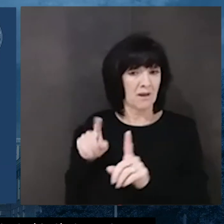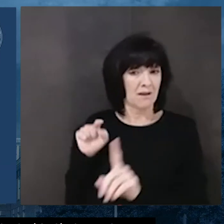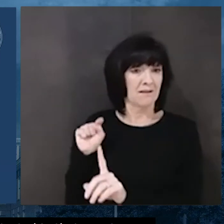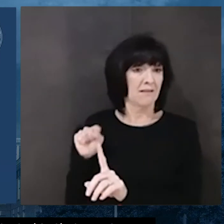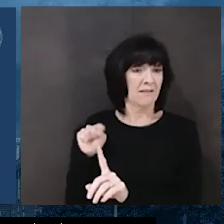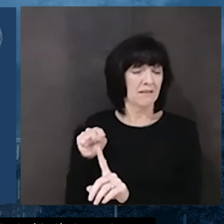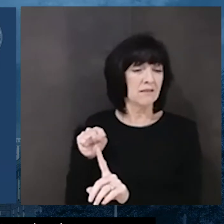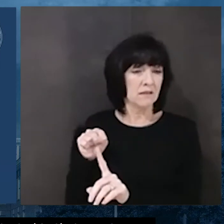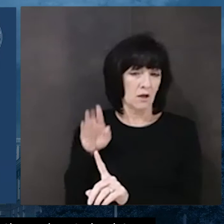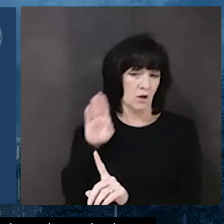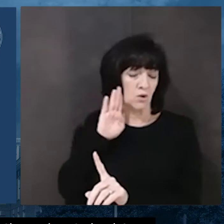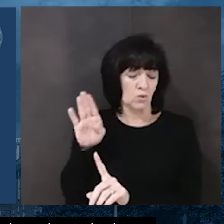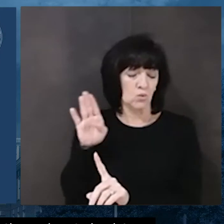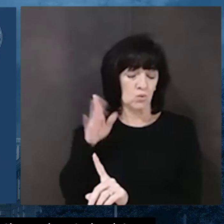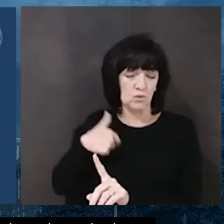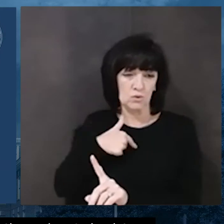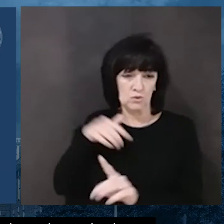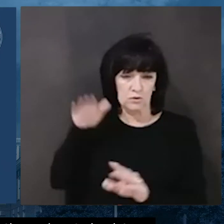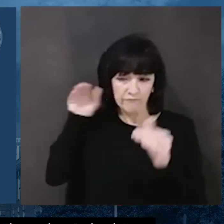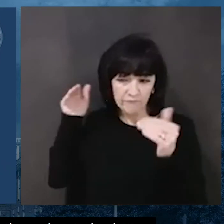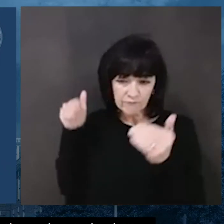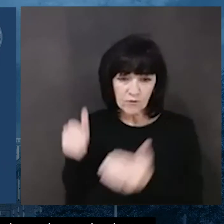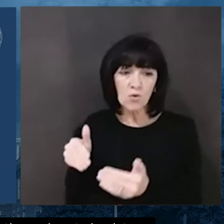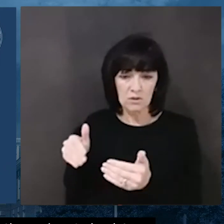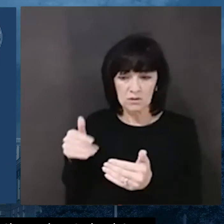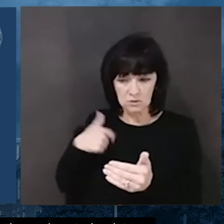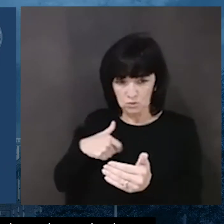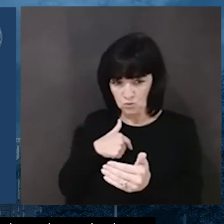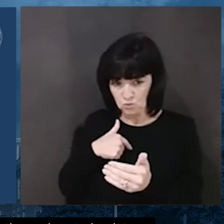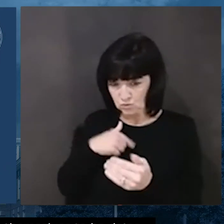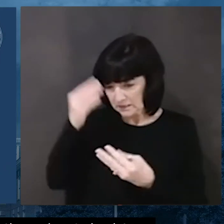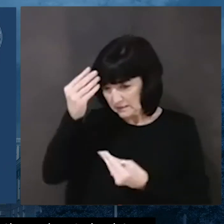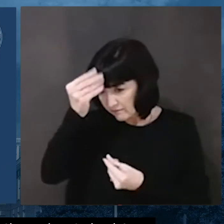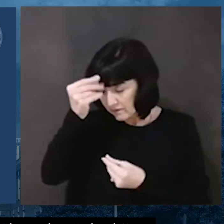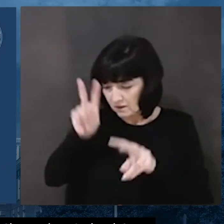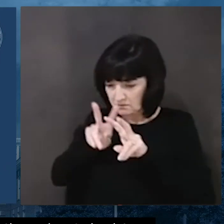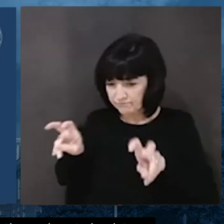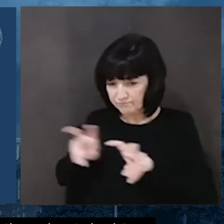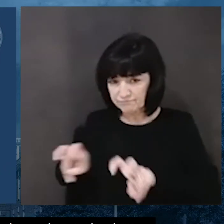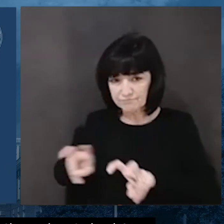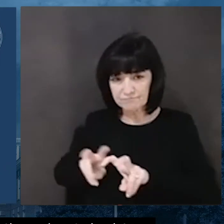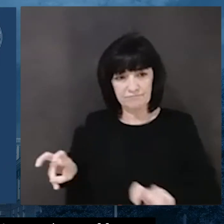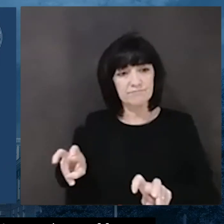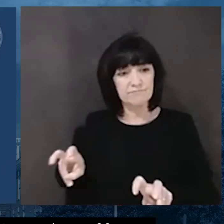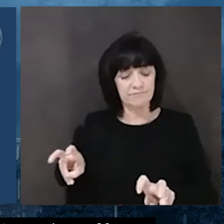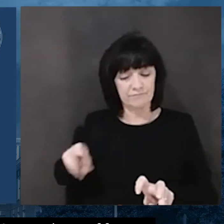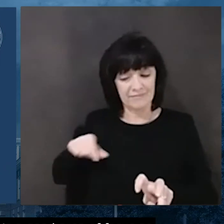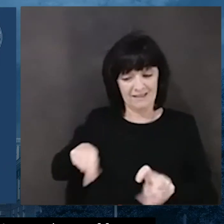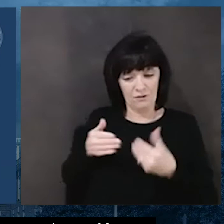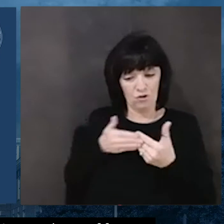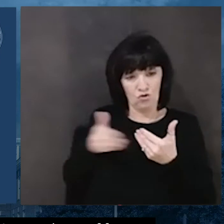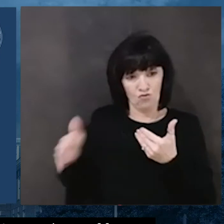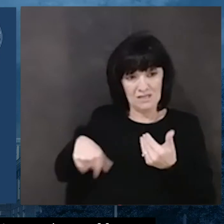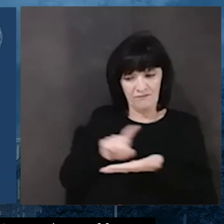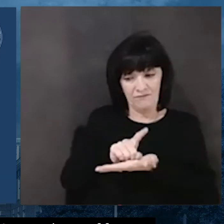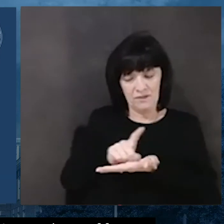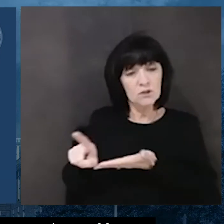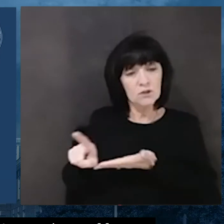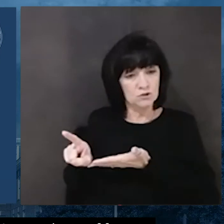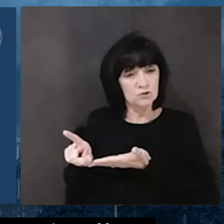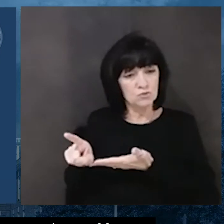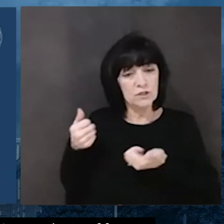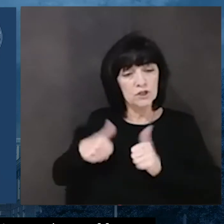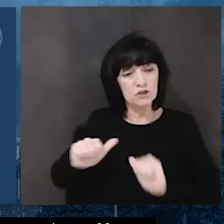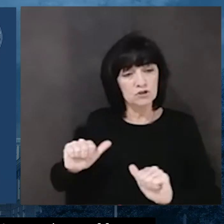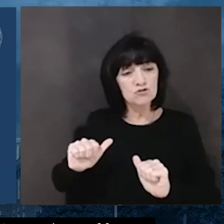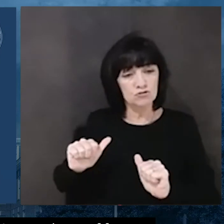one of the areas of focus as we assess the situation in the rest of this week and provide advice